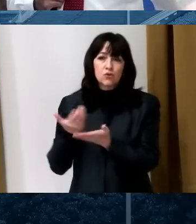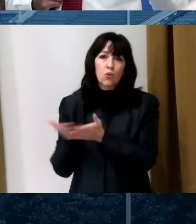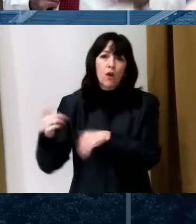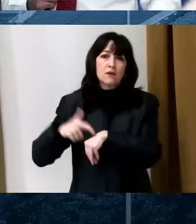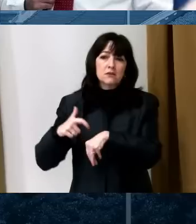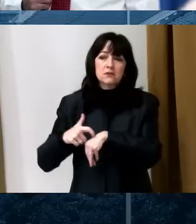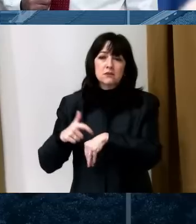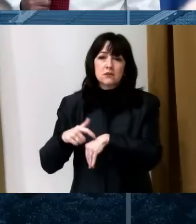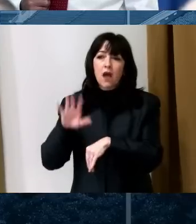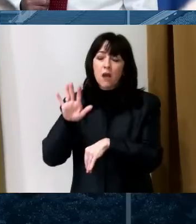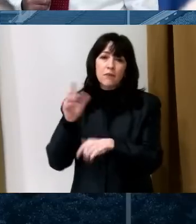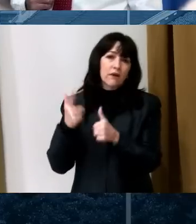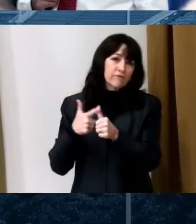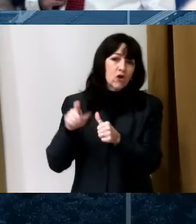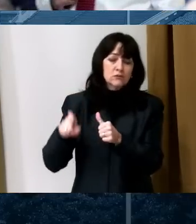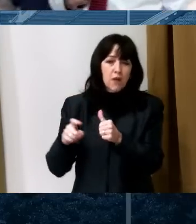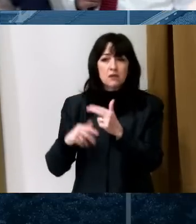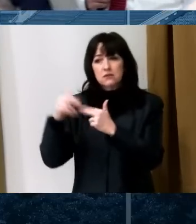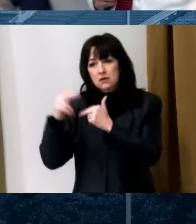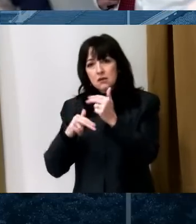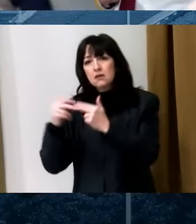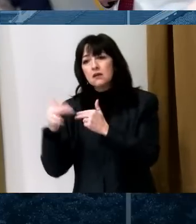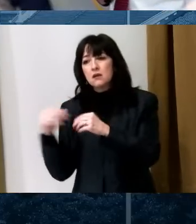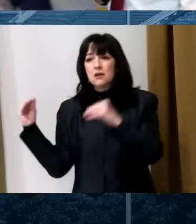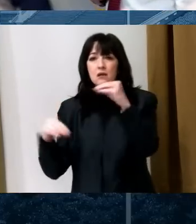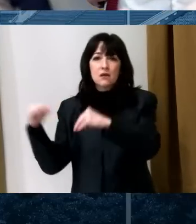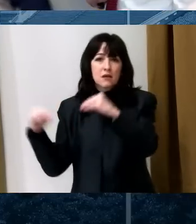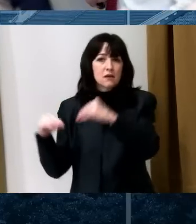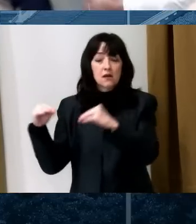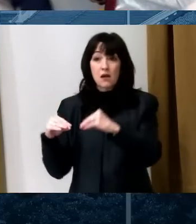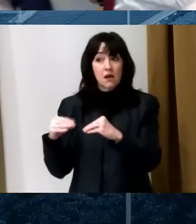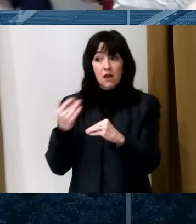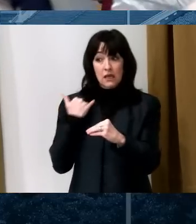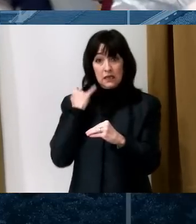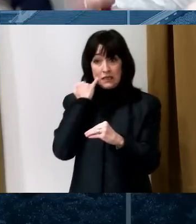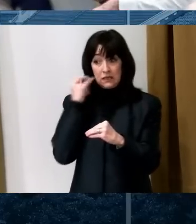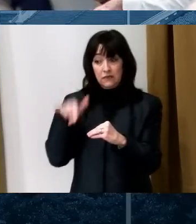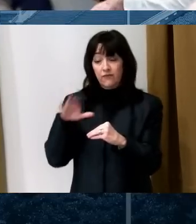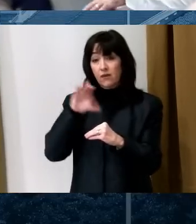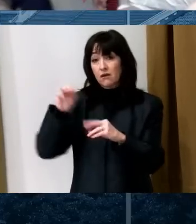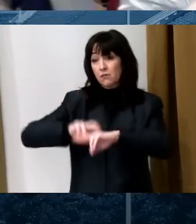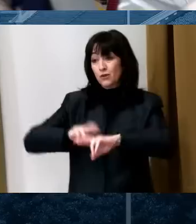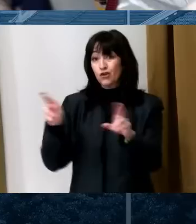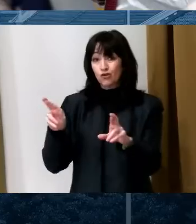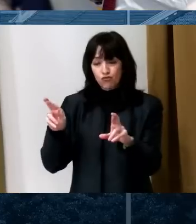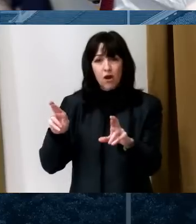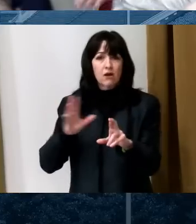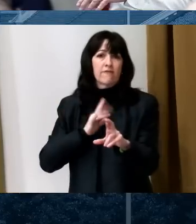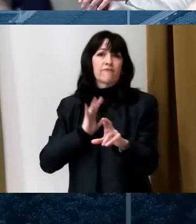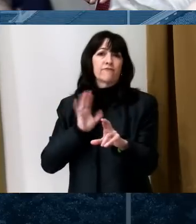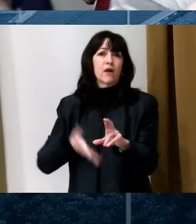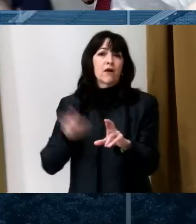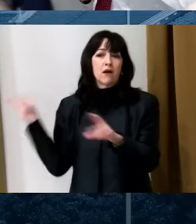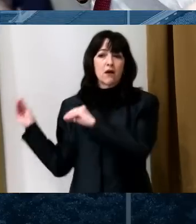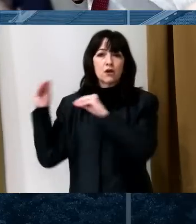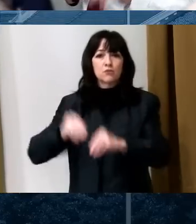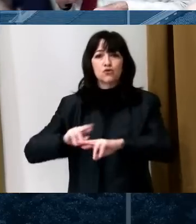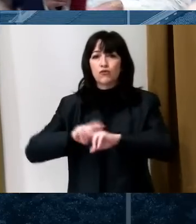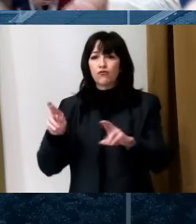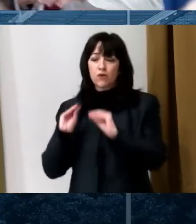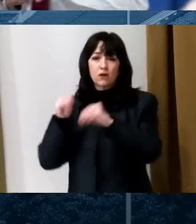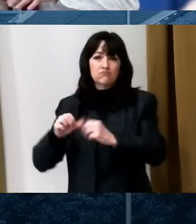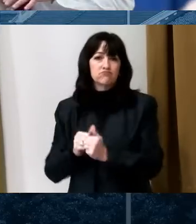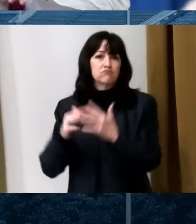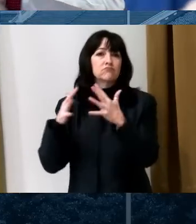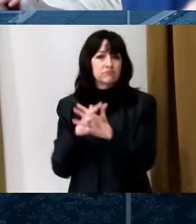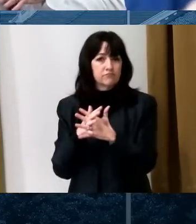there. They're developing additional lab space there and just need to, we have a co-working space with UD and